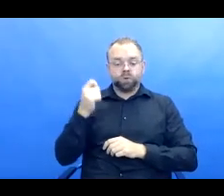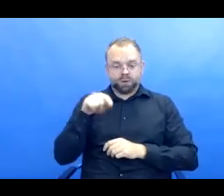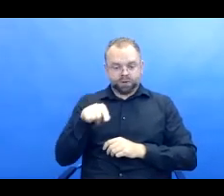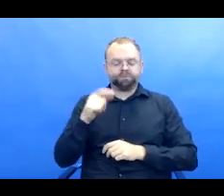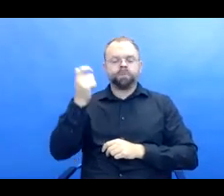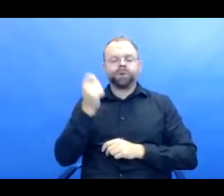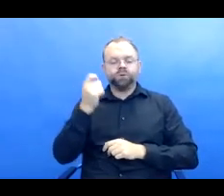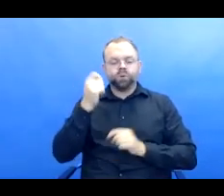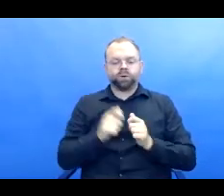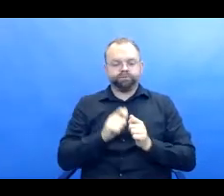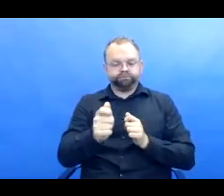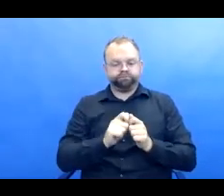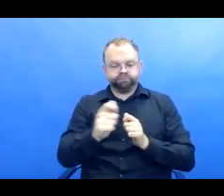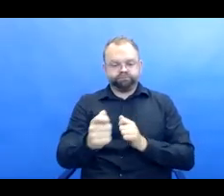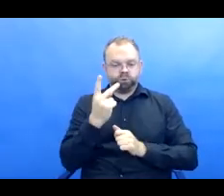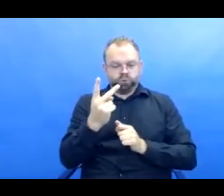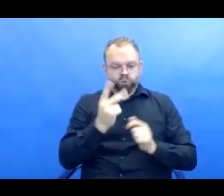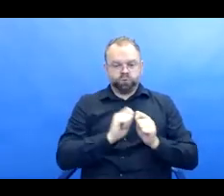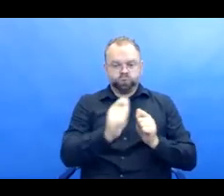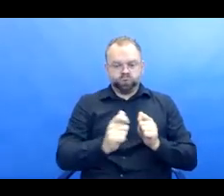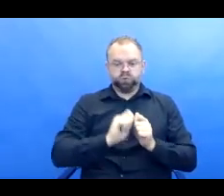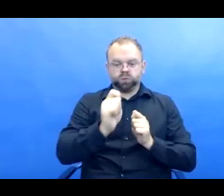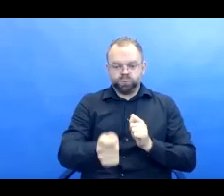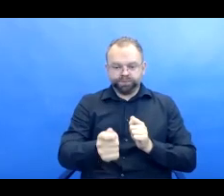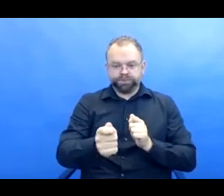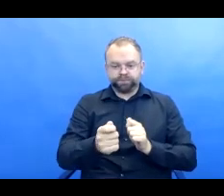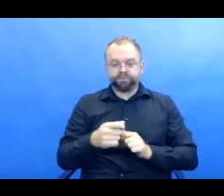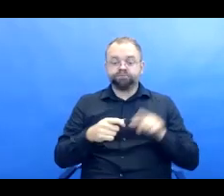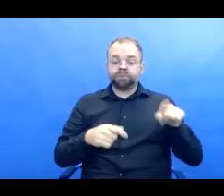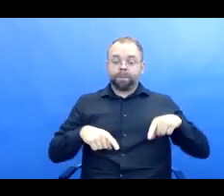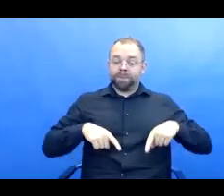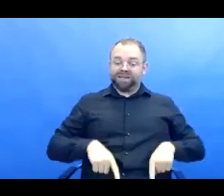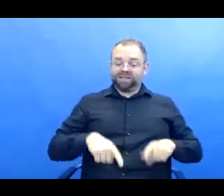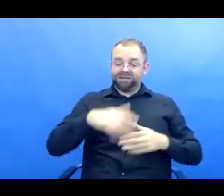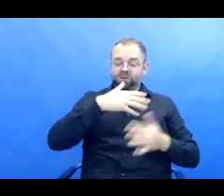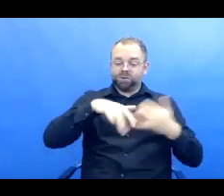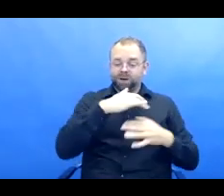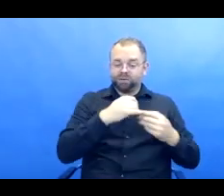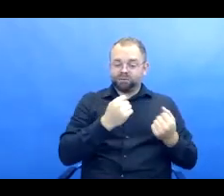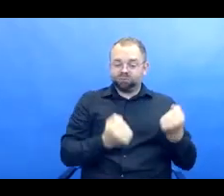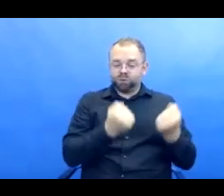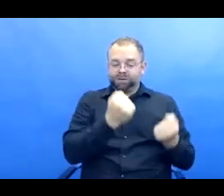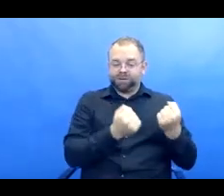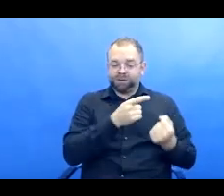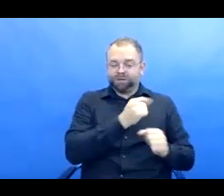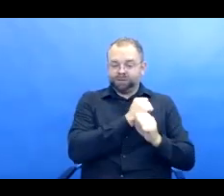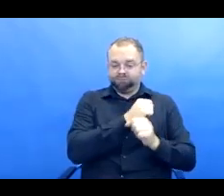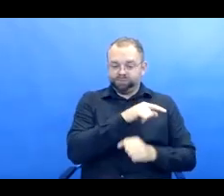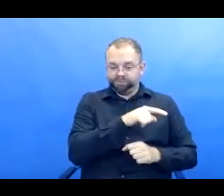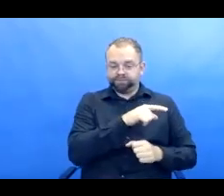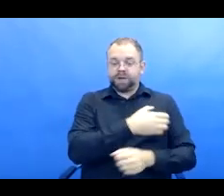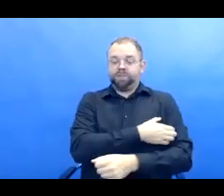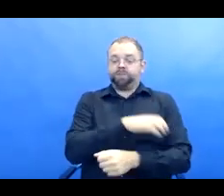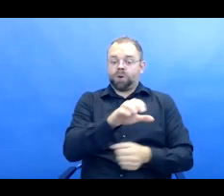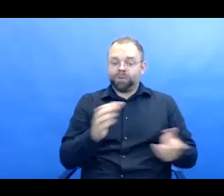disabilities. As far as the states are concerned, provinces are concerned, there has been specific helplines for persons